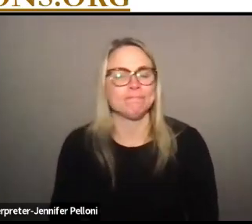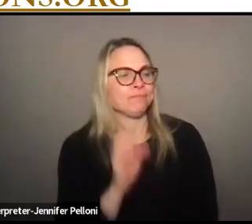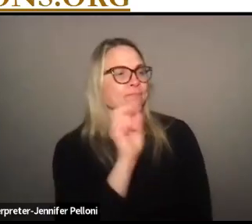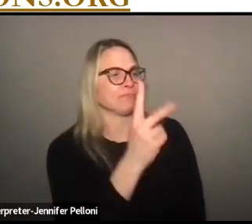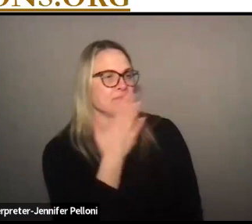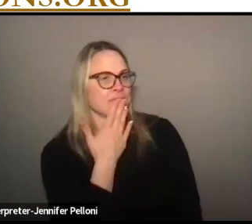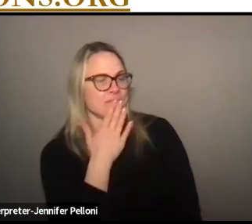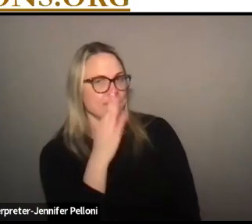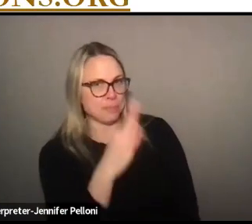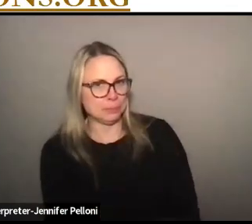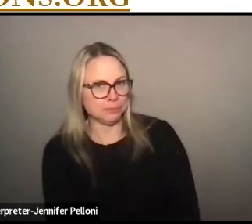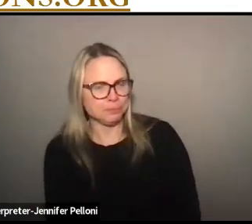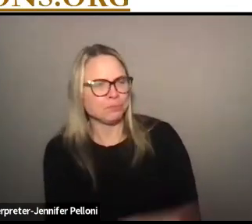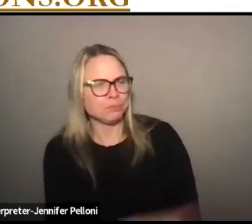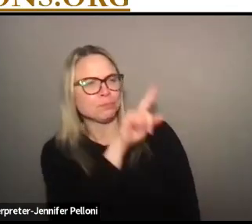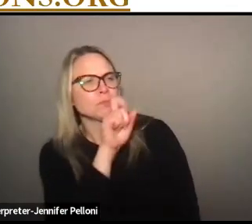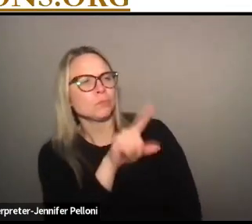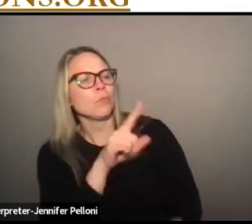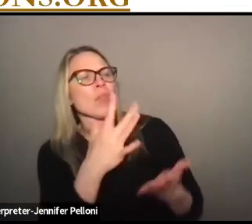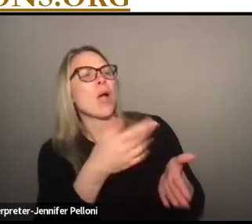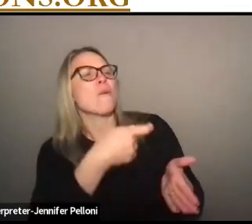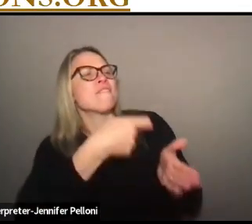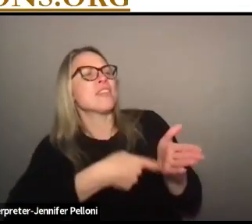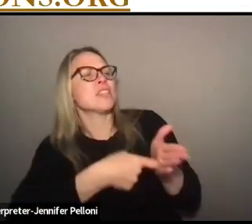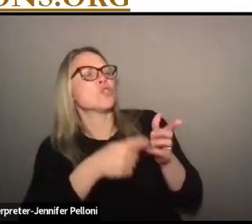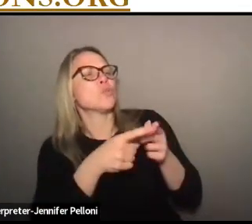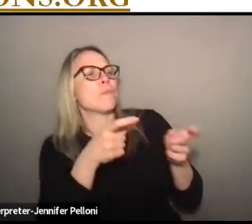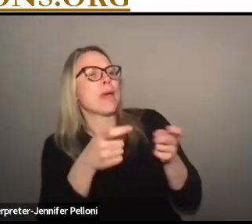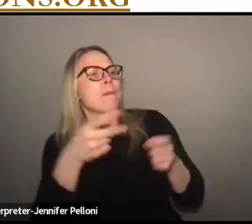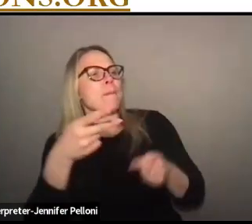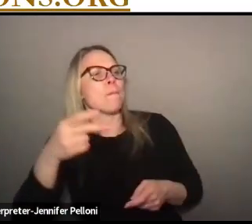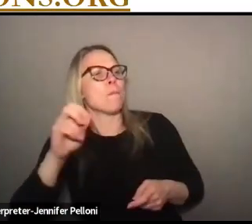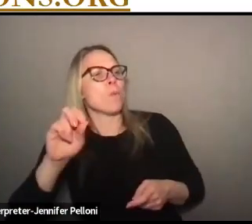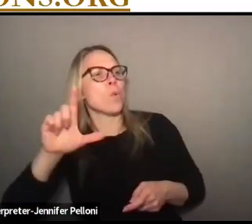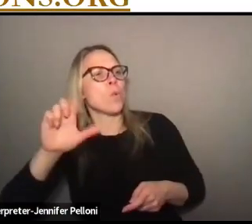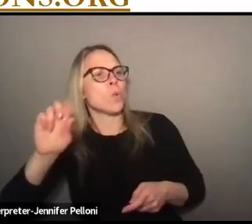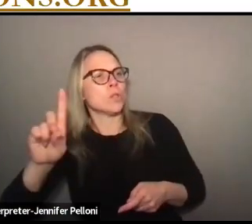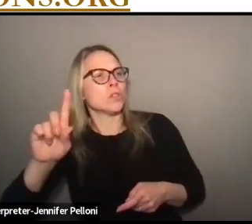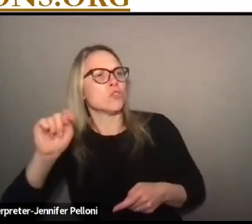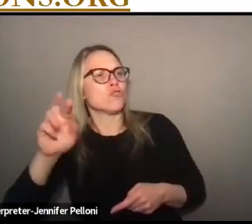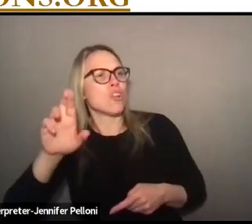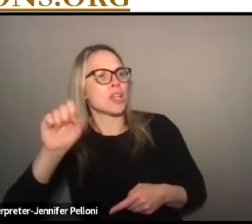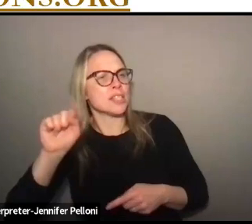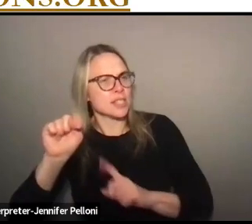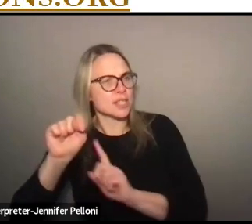you. What are the fees to manage the pool trust, and are the fees